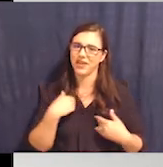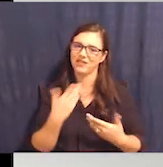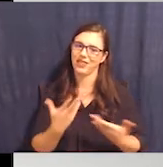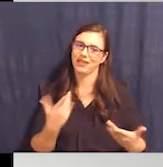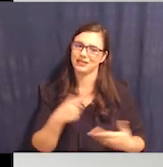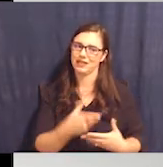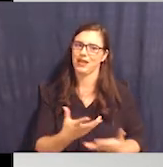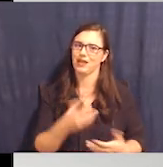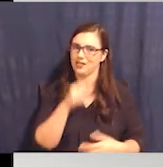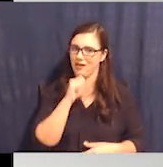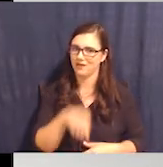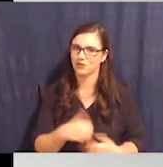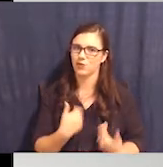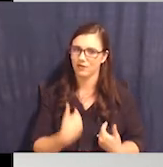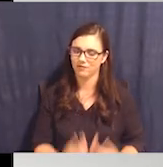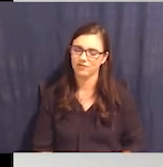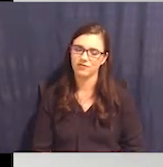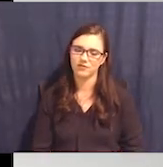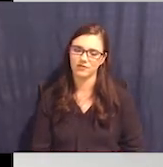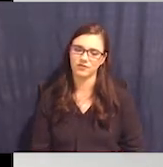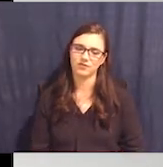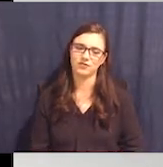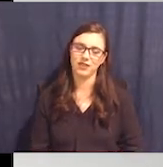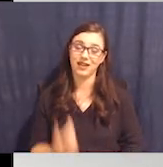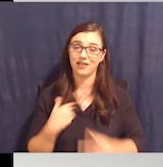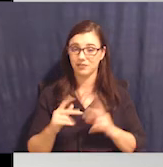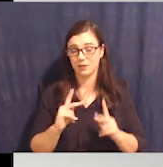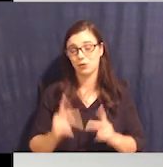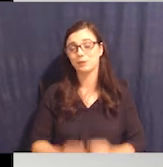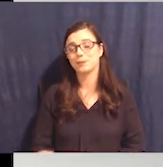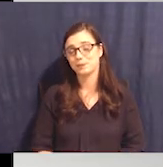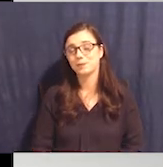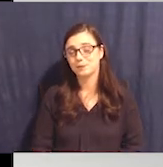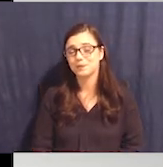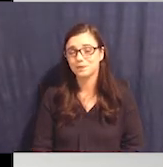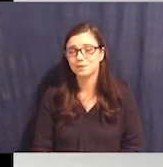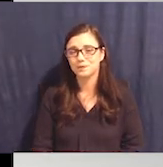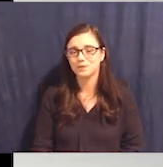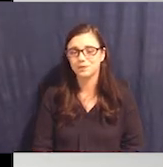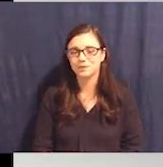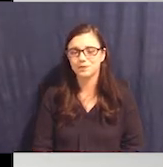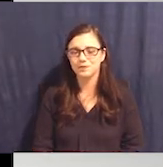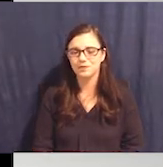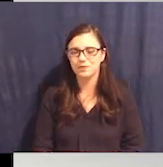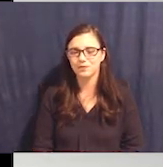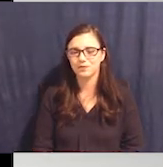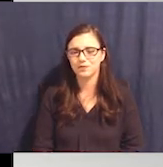up and have the things that they love to have, and have the people.